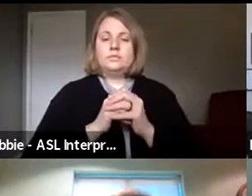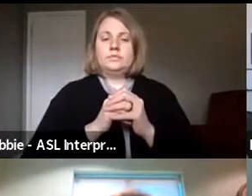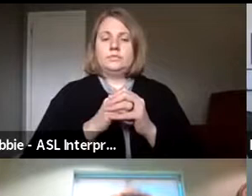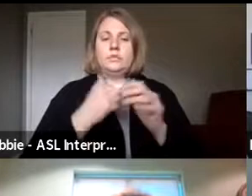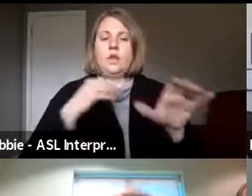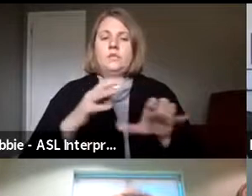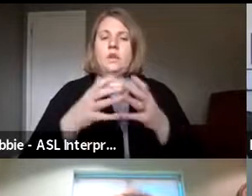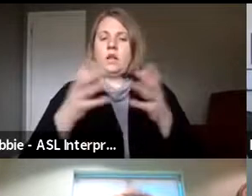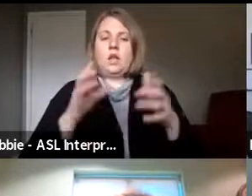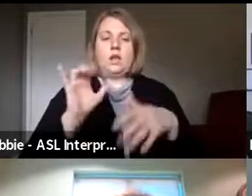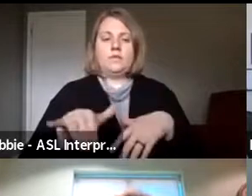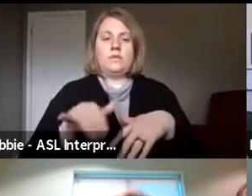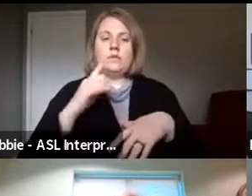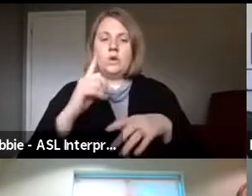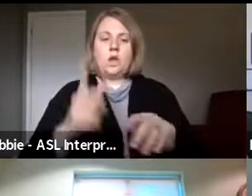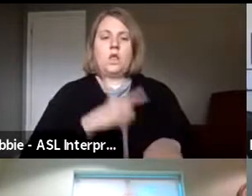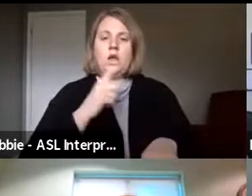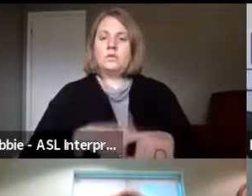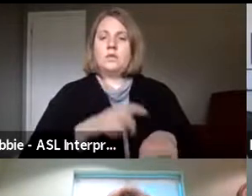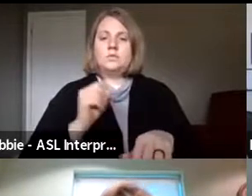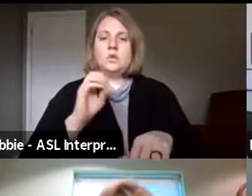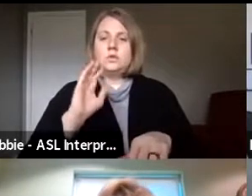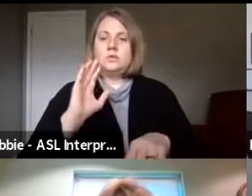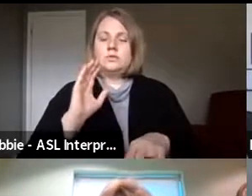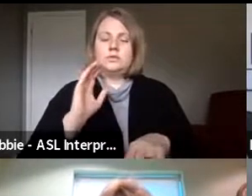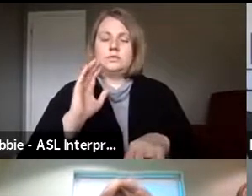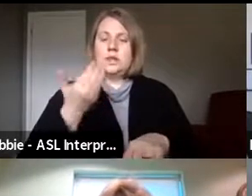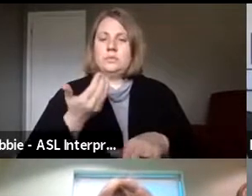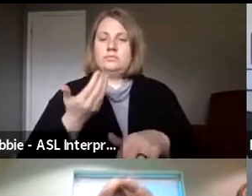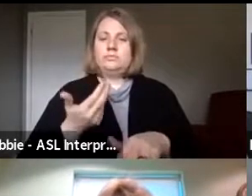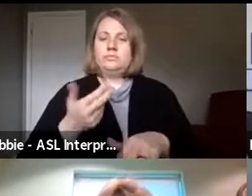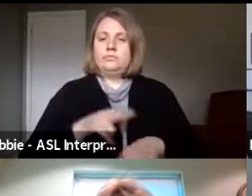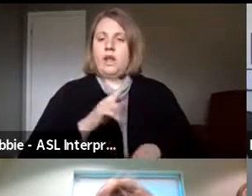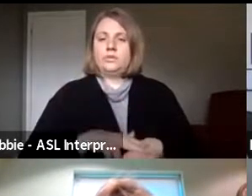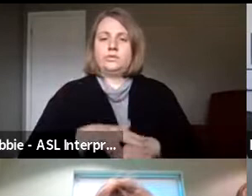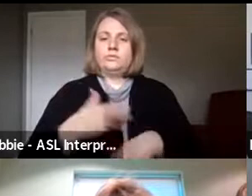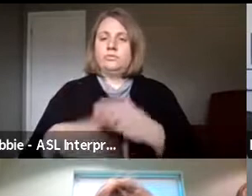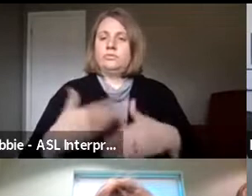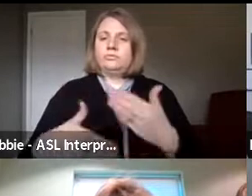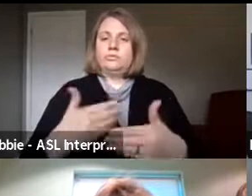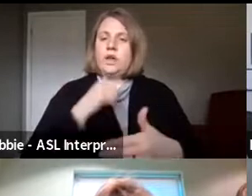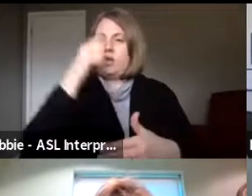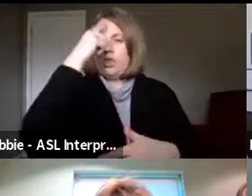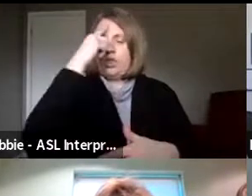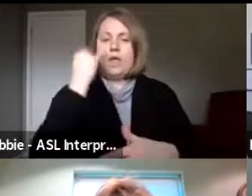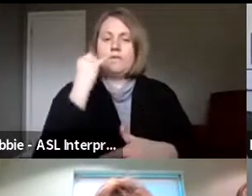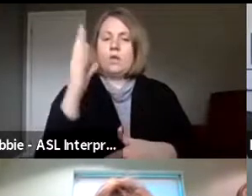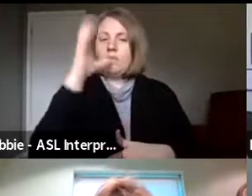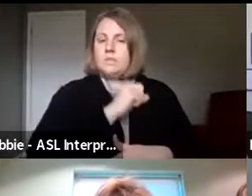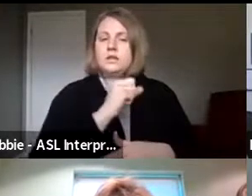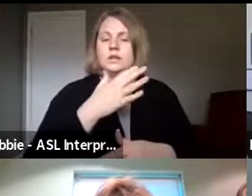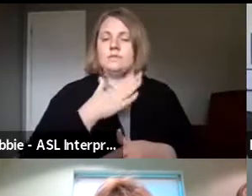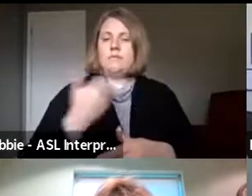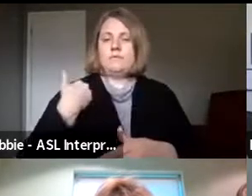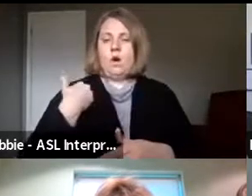done a lot of this for a while, so I don't think about all the steps of it. So if you've missed something, it's probably my fault, so please point it out